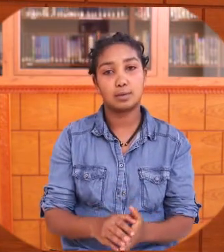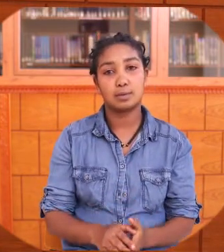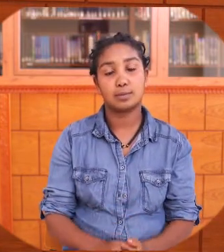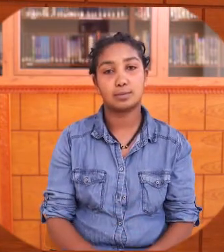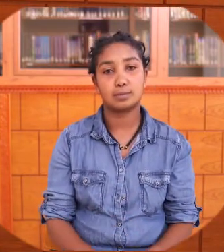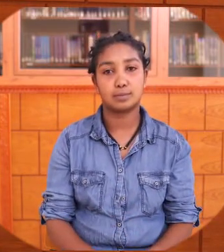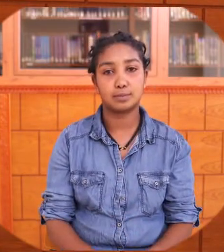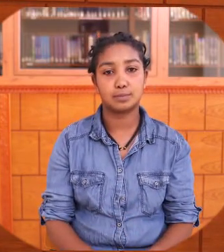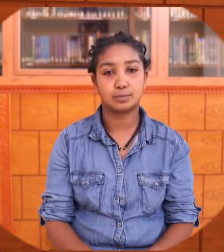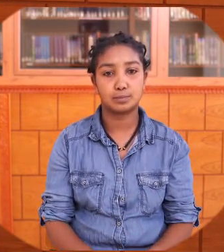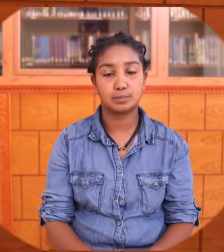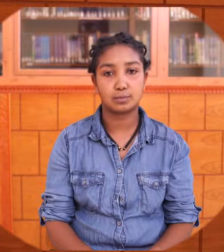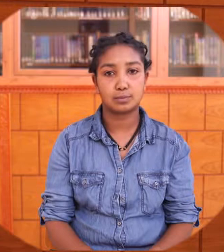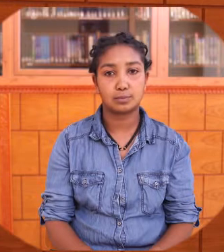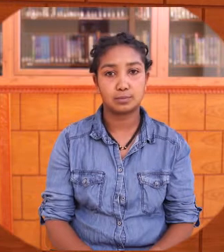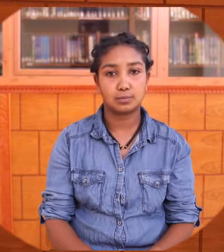animals.